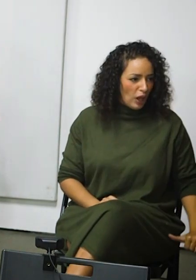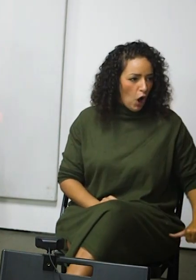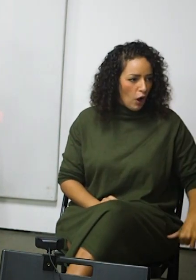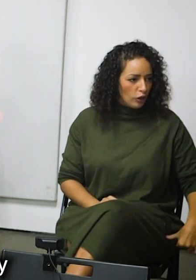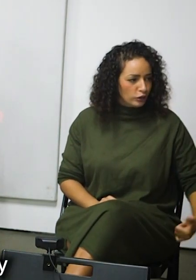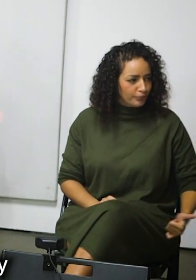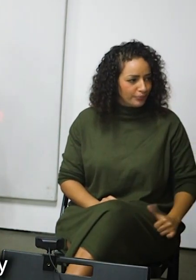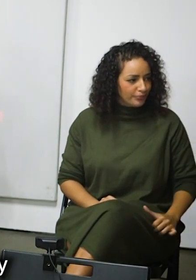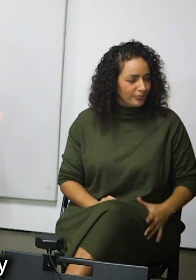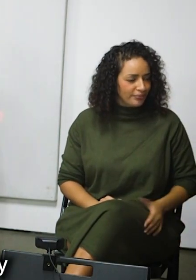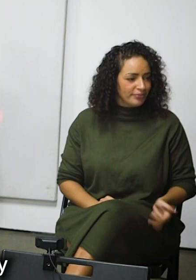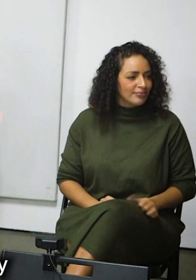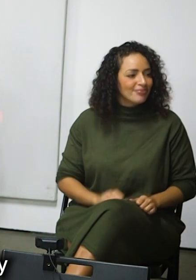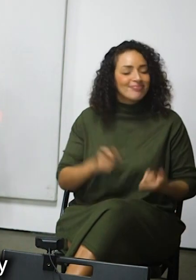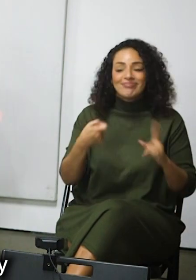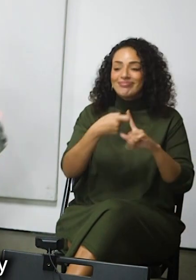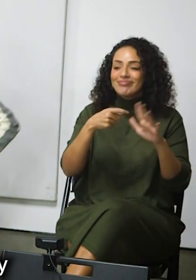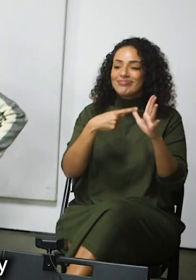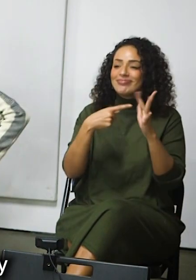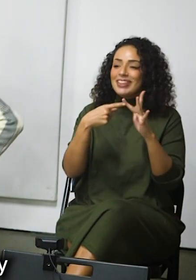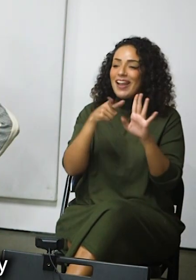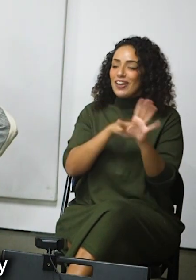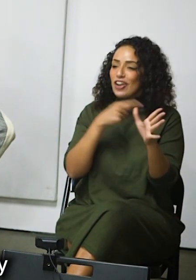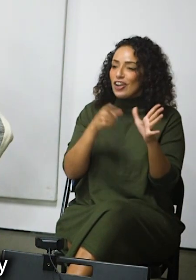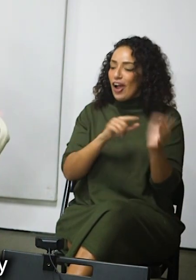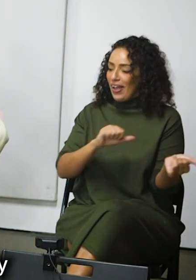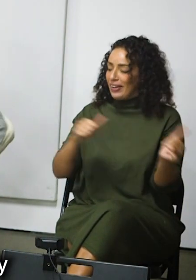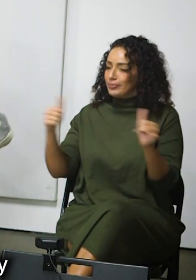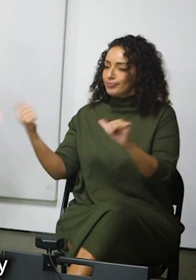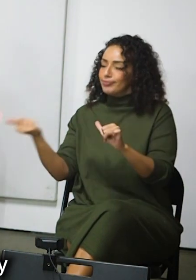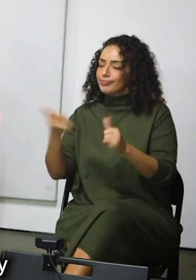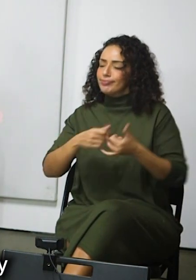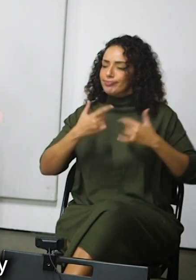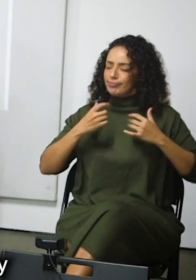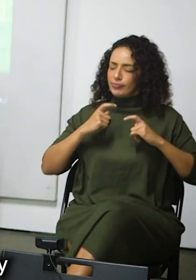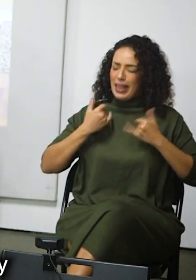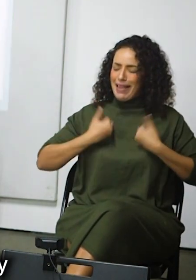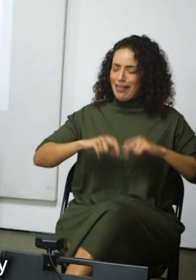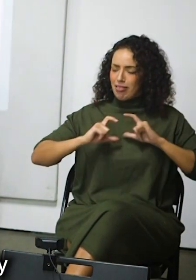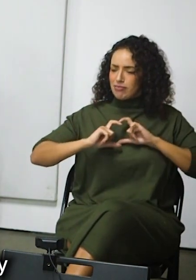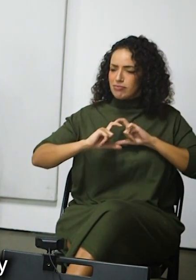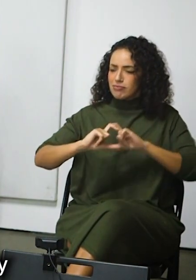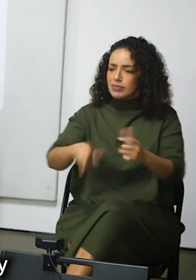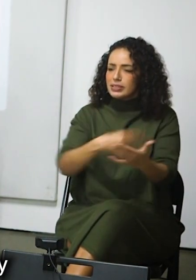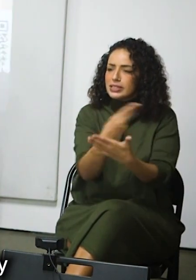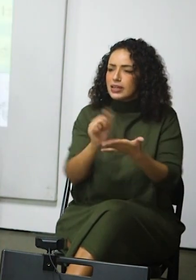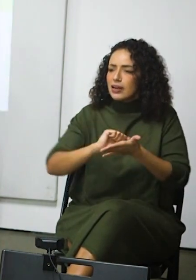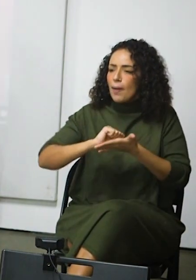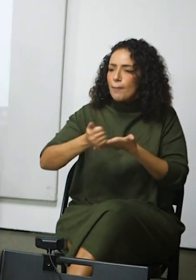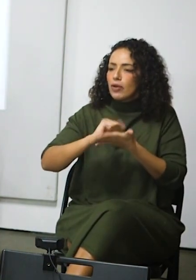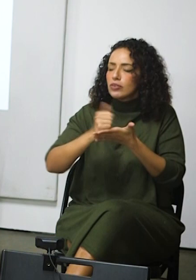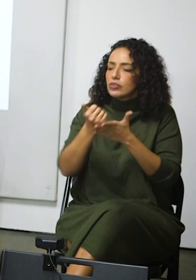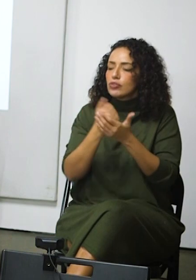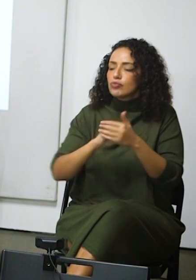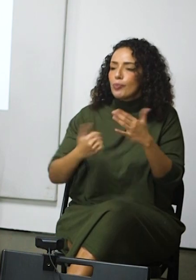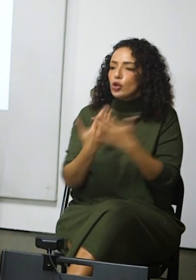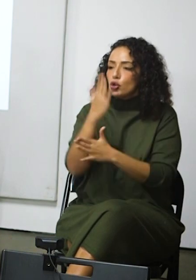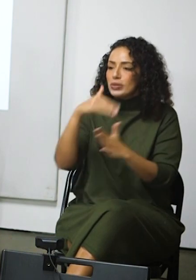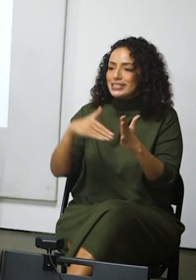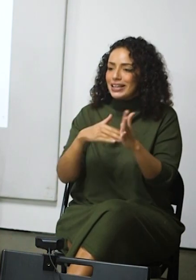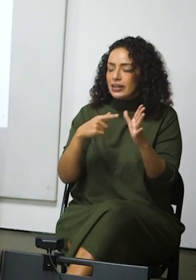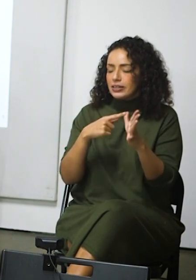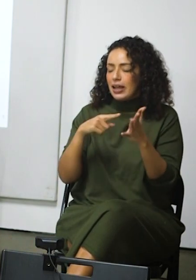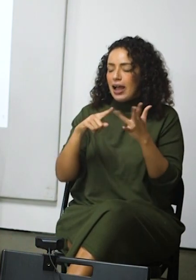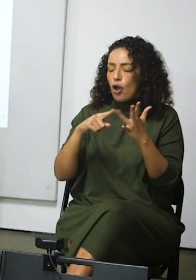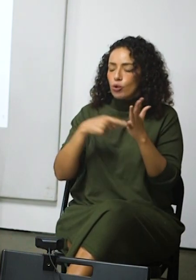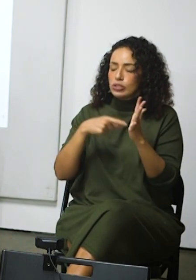panel discussion is Kaya Wairia. Kaya is a chronically ill writer, designer, and publisher from Ayatora, now living in London.